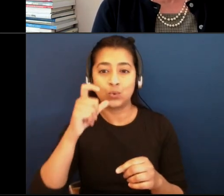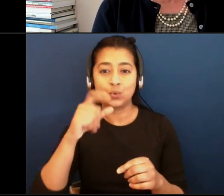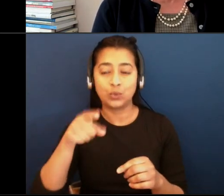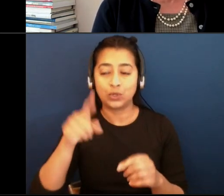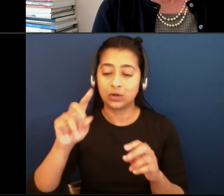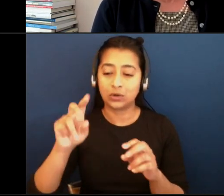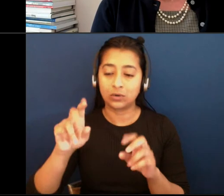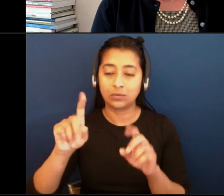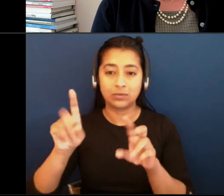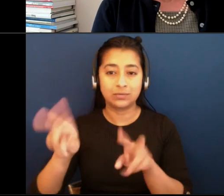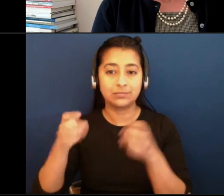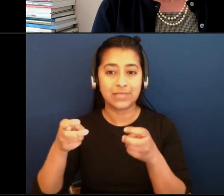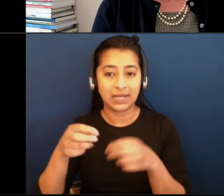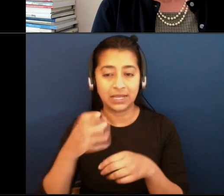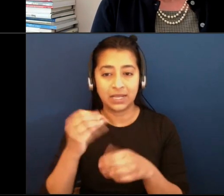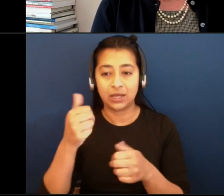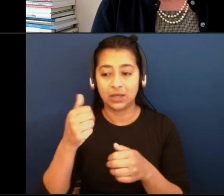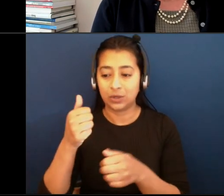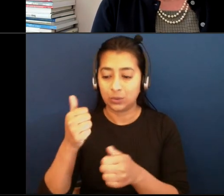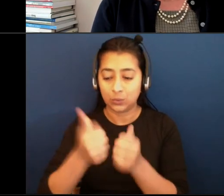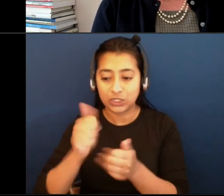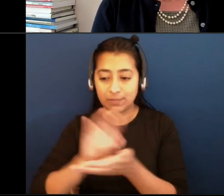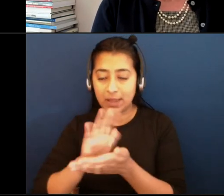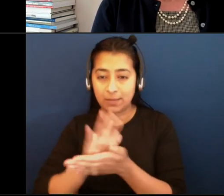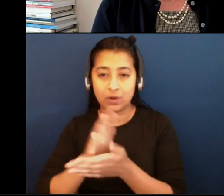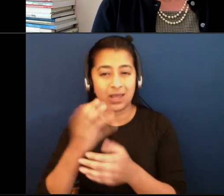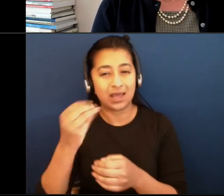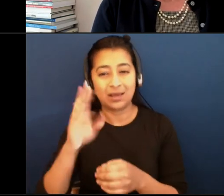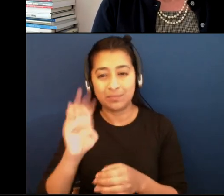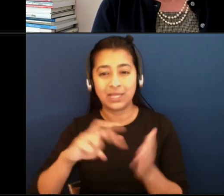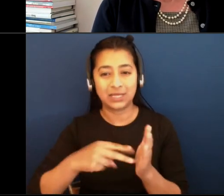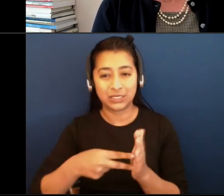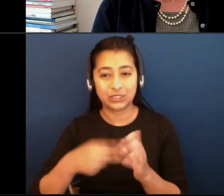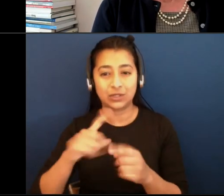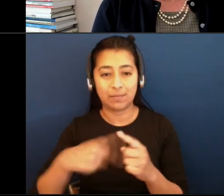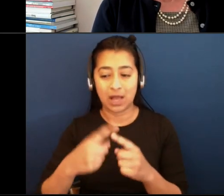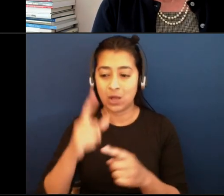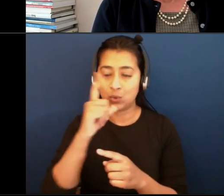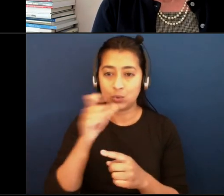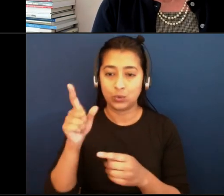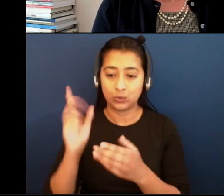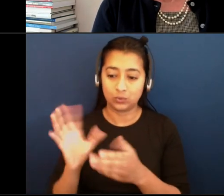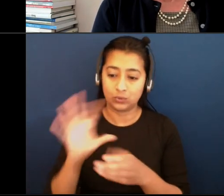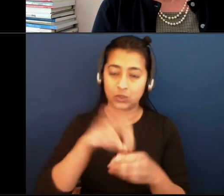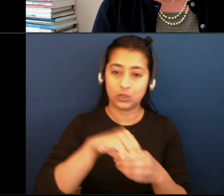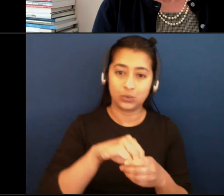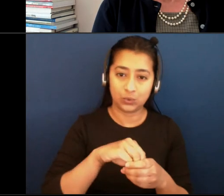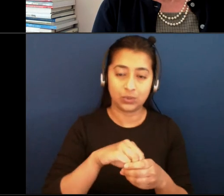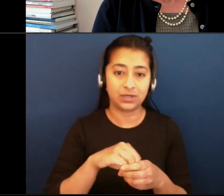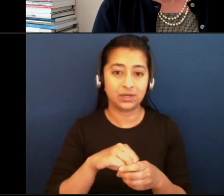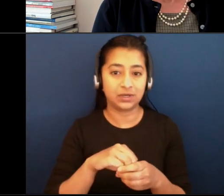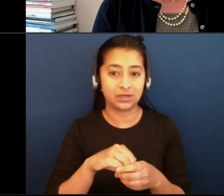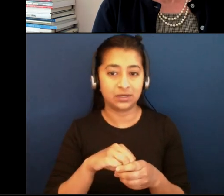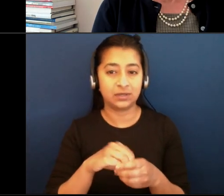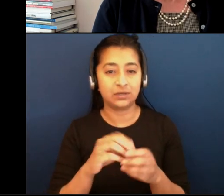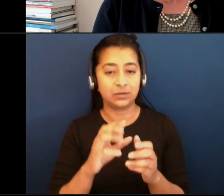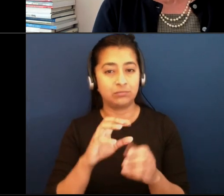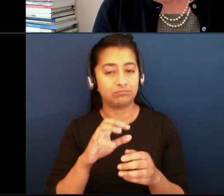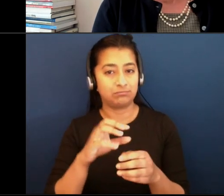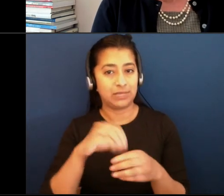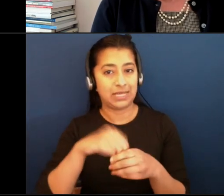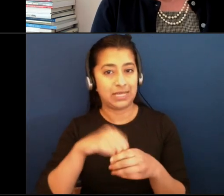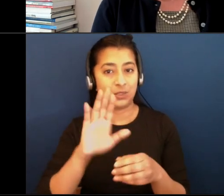citing, and to be intentional about the voices that you're including in those papers that